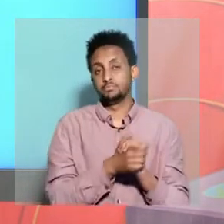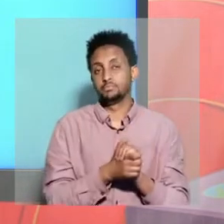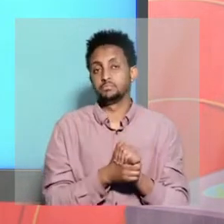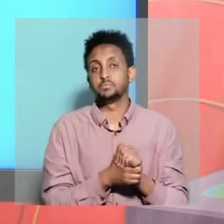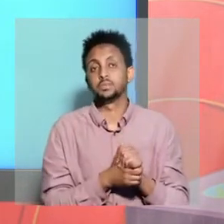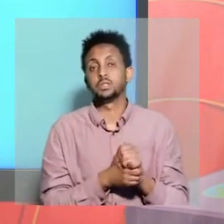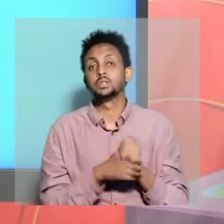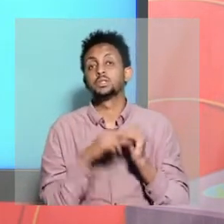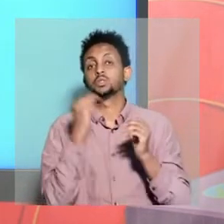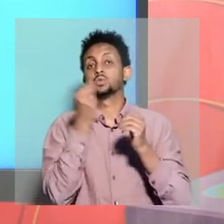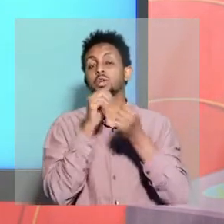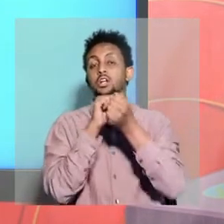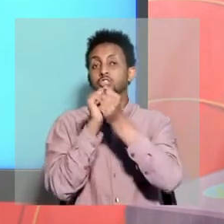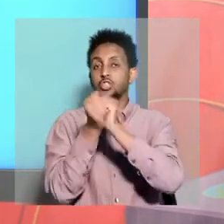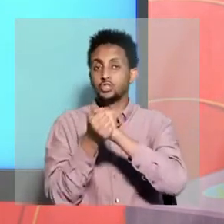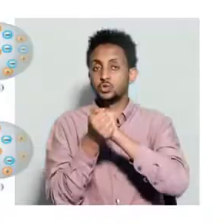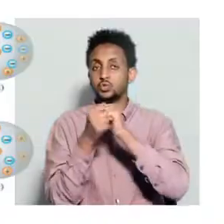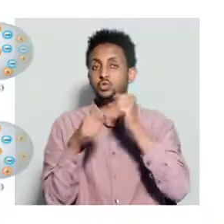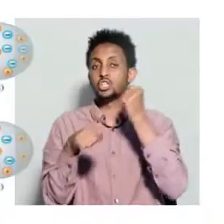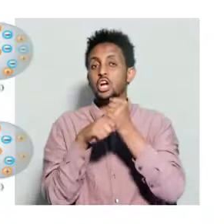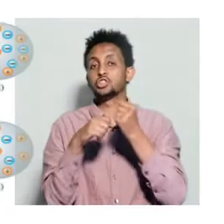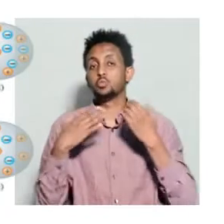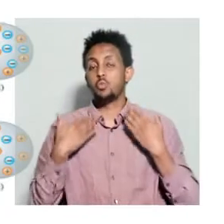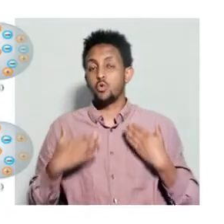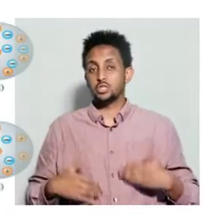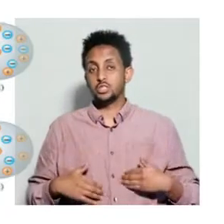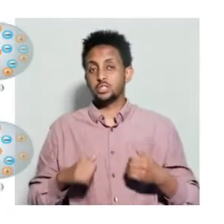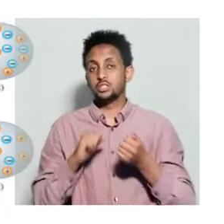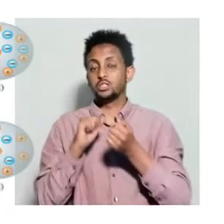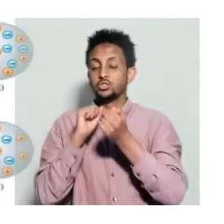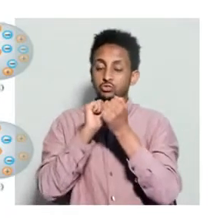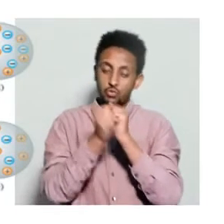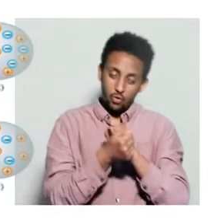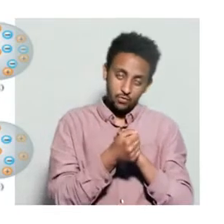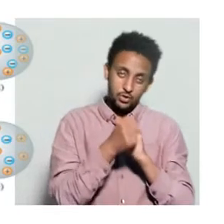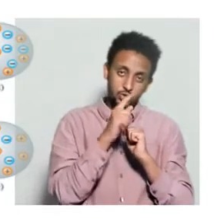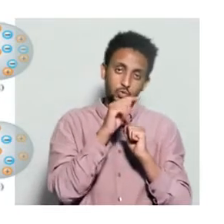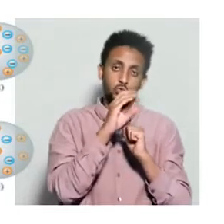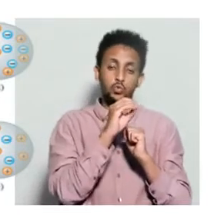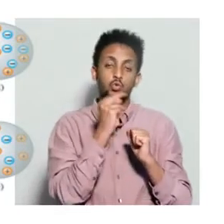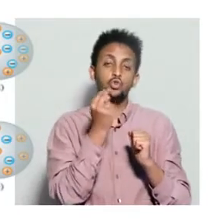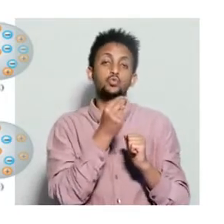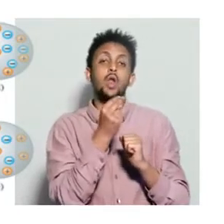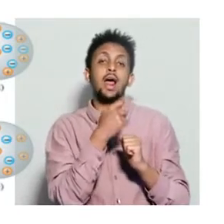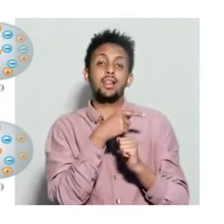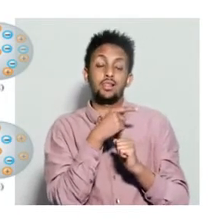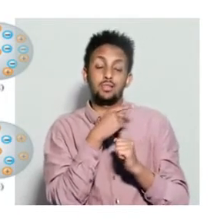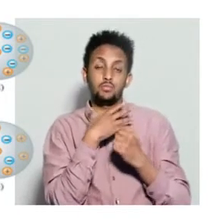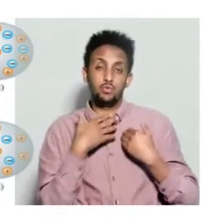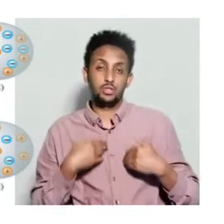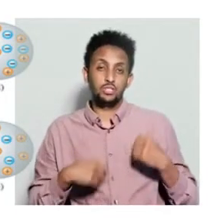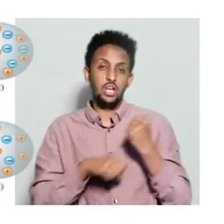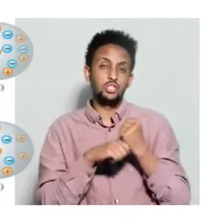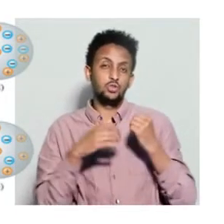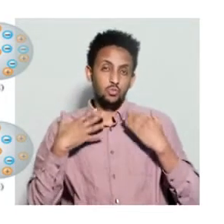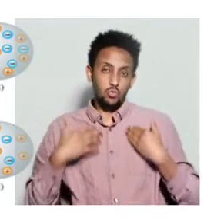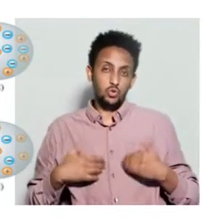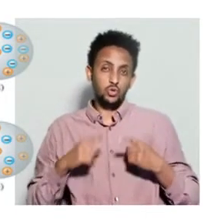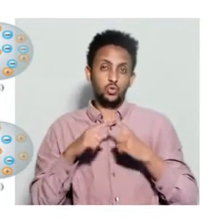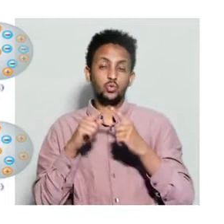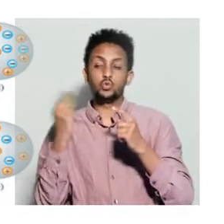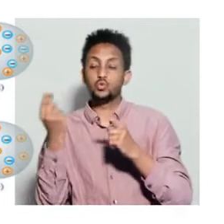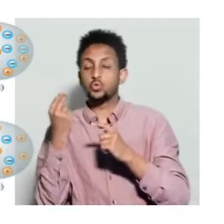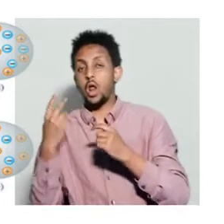Neutral bodies can be converted into charged bodies, or charged bodies can be converted into neutral bodies. Charged bodies can be converted